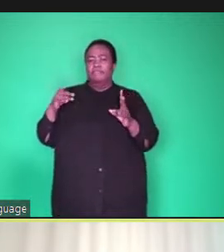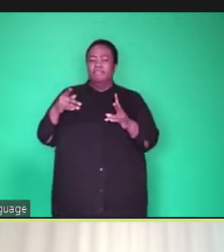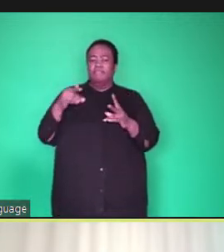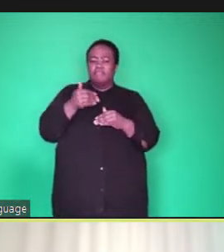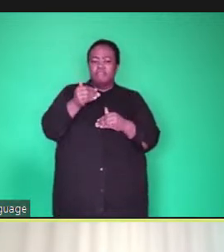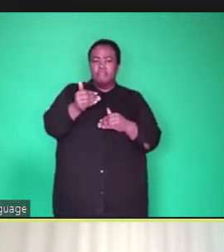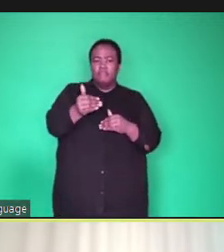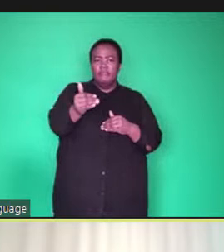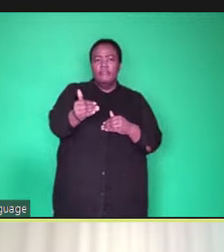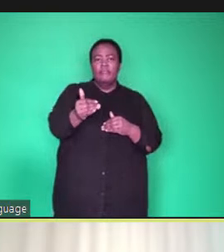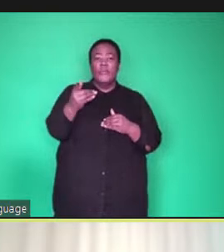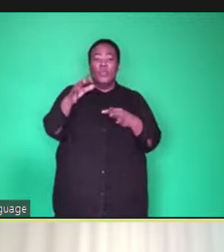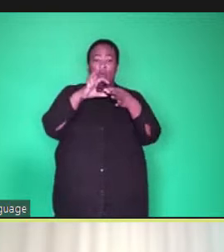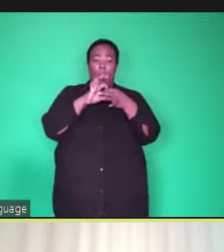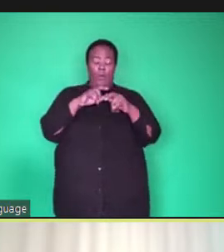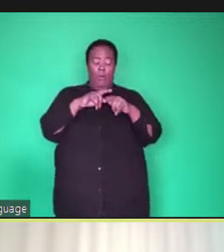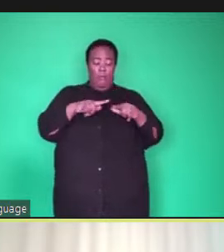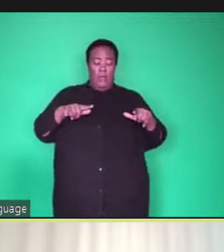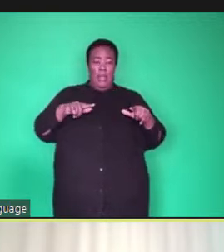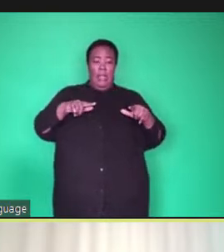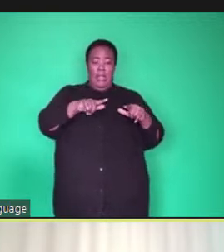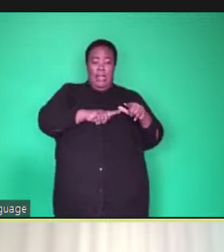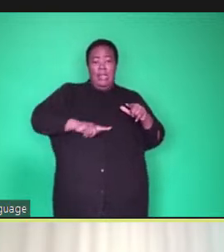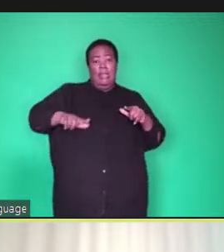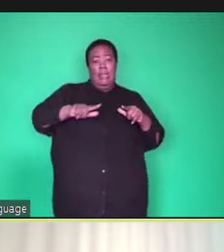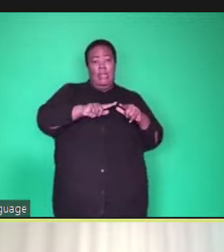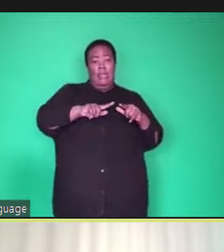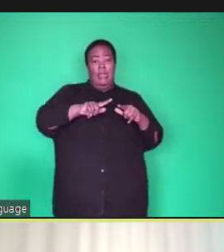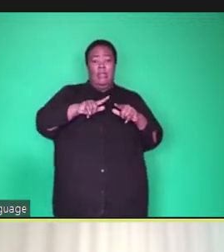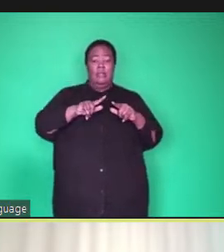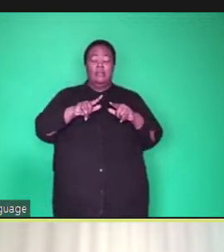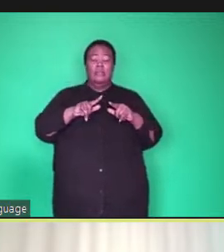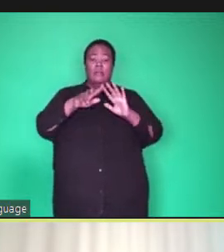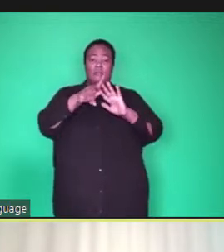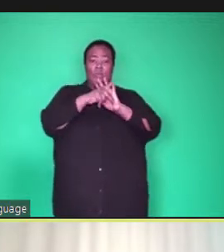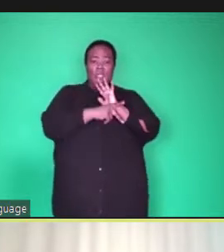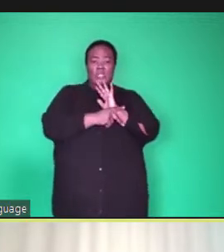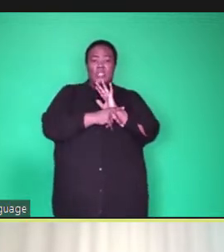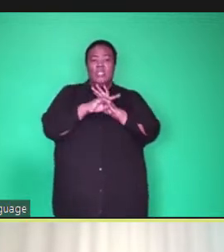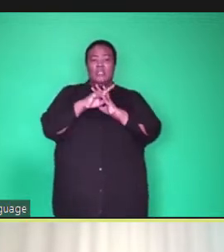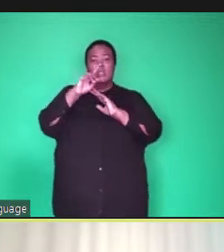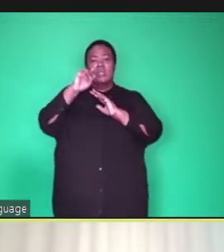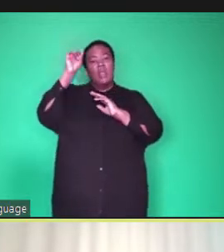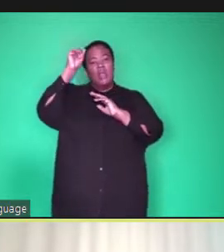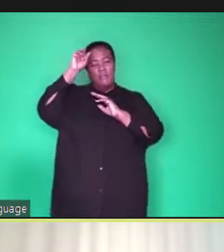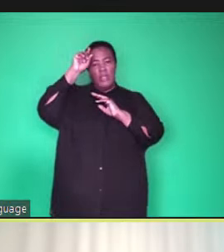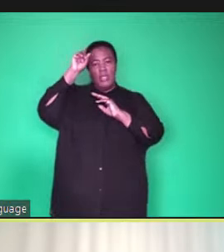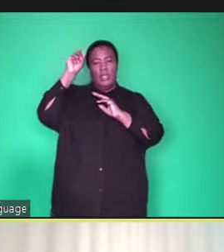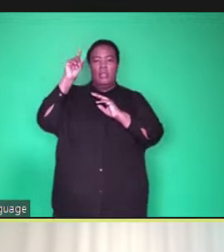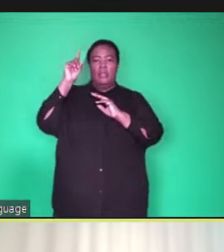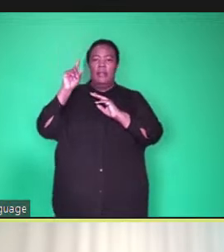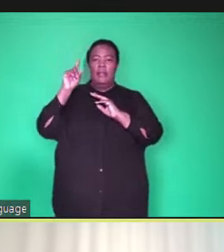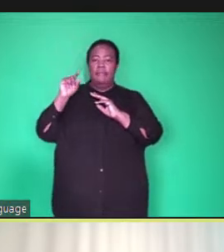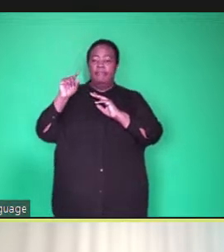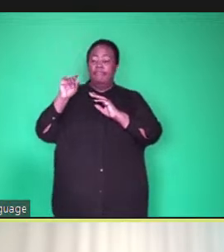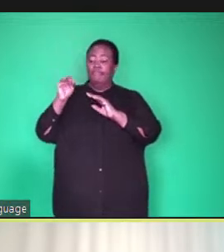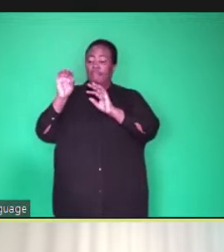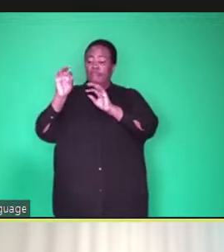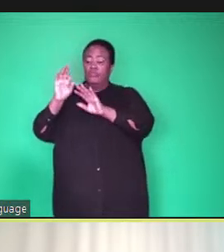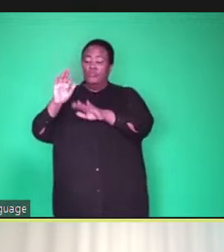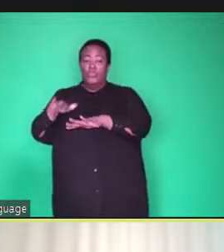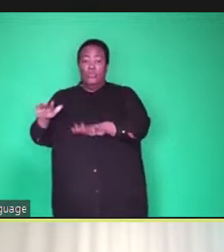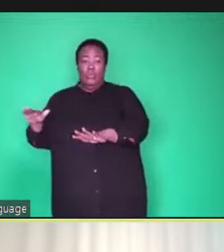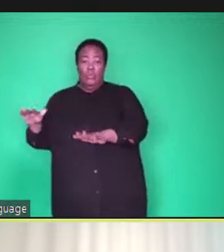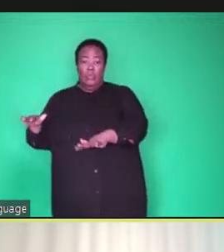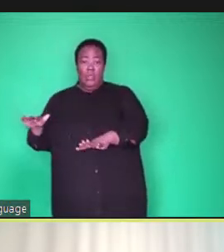the homeland policy was extremely effective at keeping the majority of African children out of white South Africa at the time. And the trend